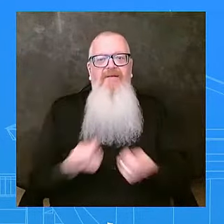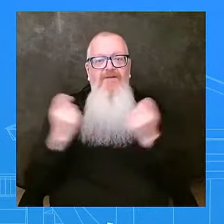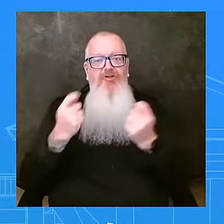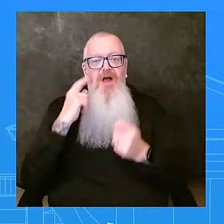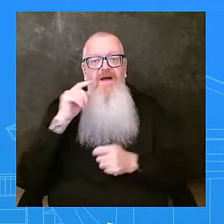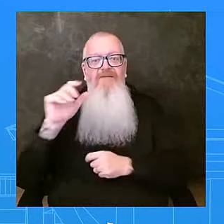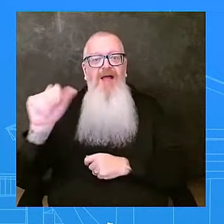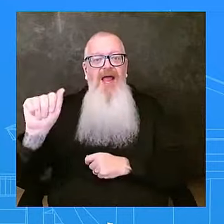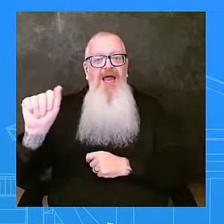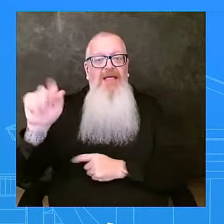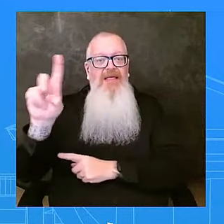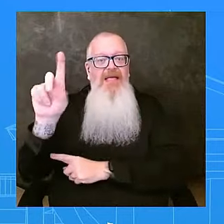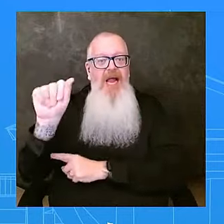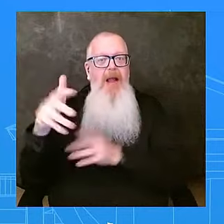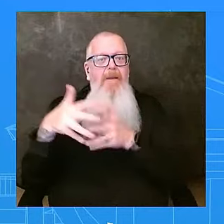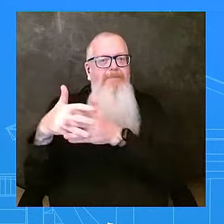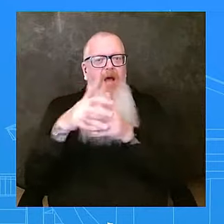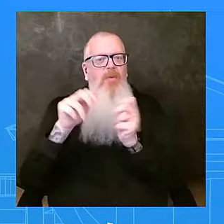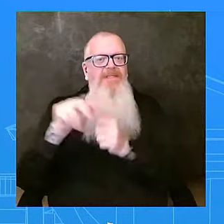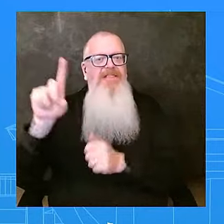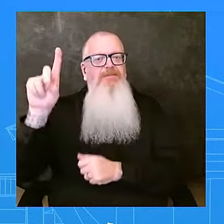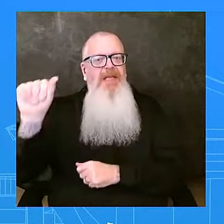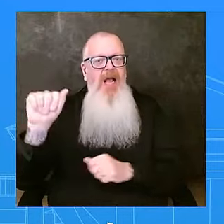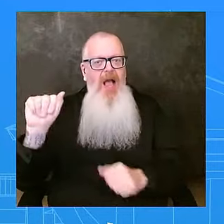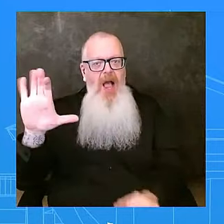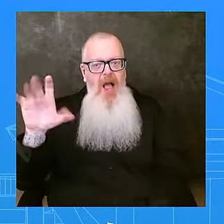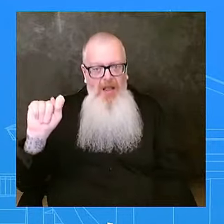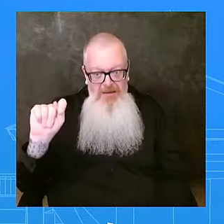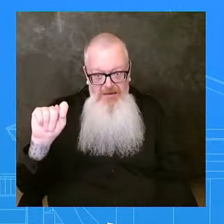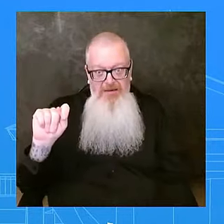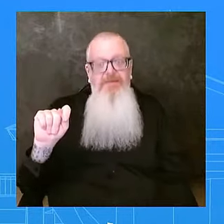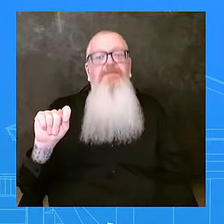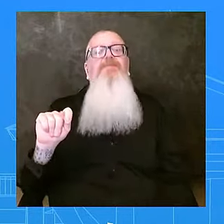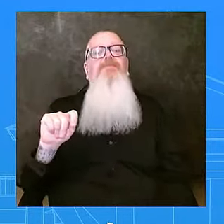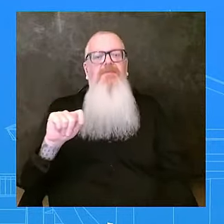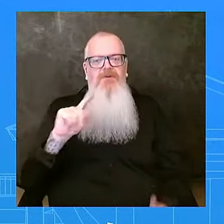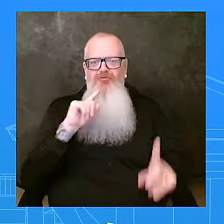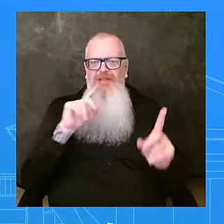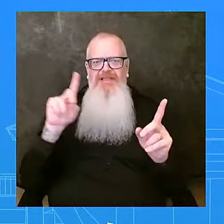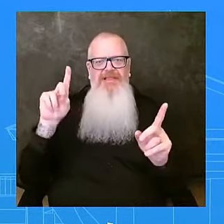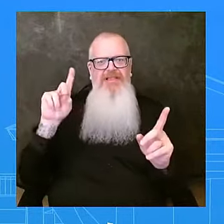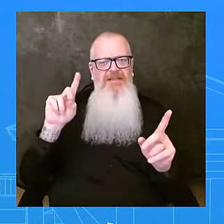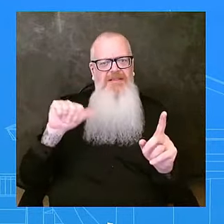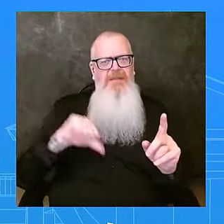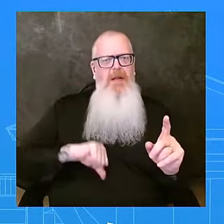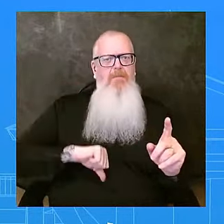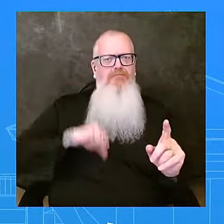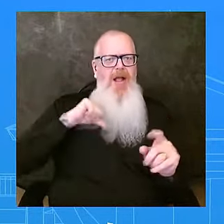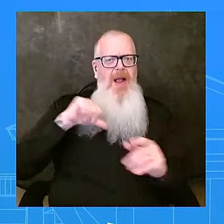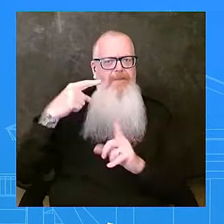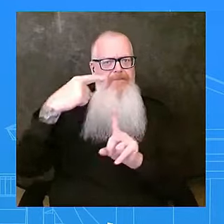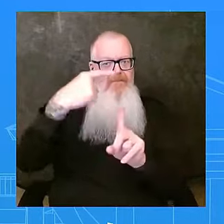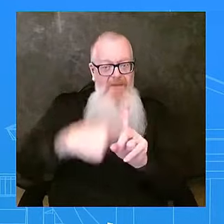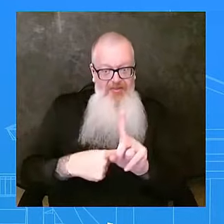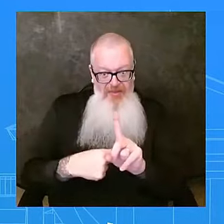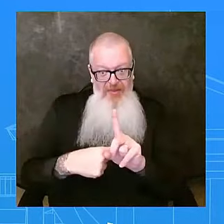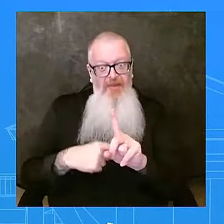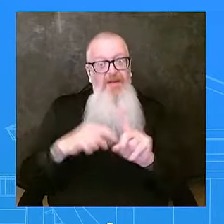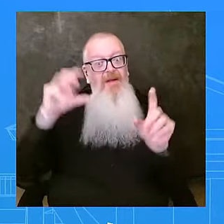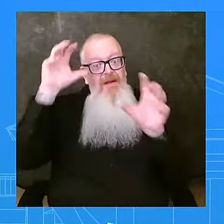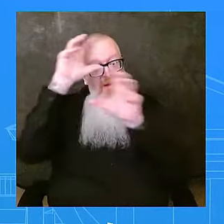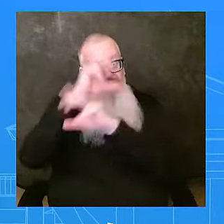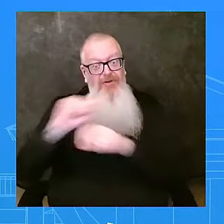Act and mark Disability Pride Month. One of the president's first acts as a U.S.